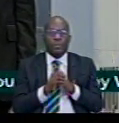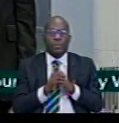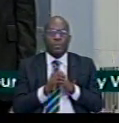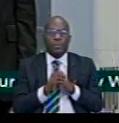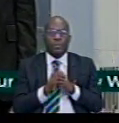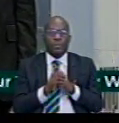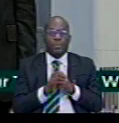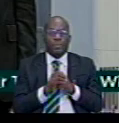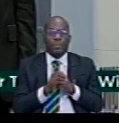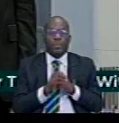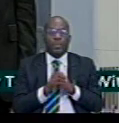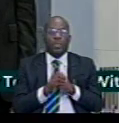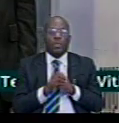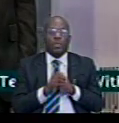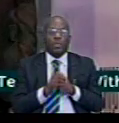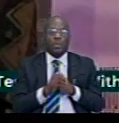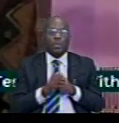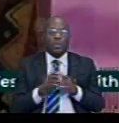in a man.